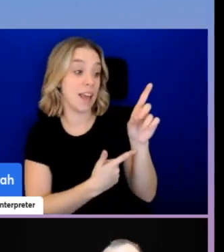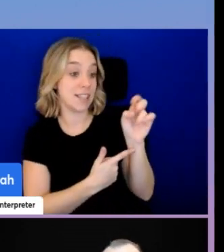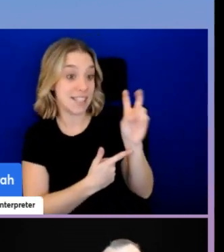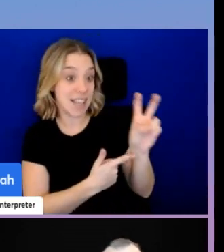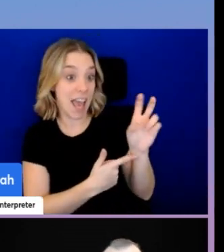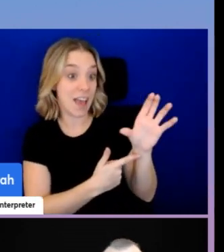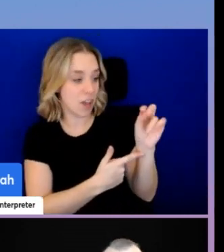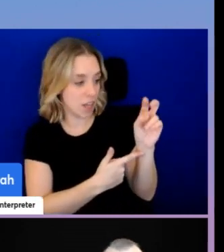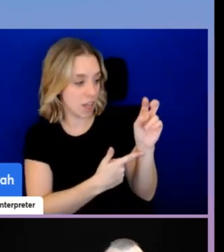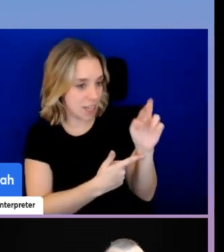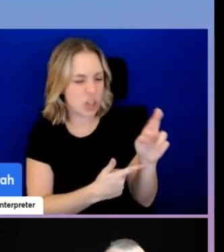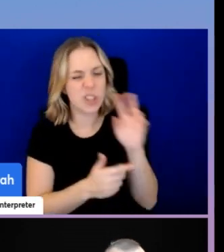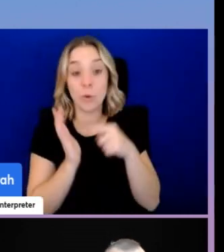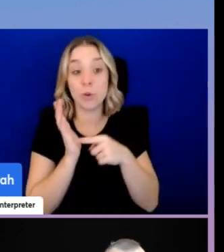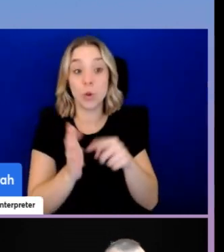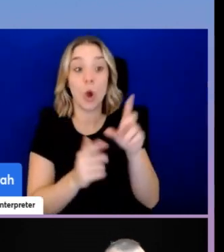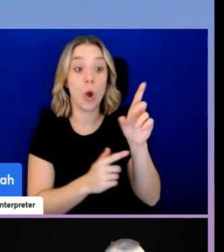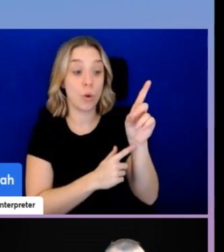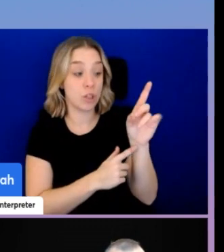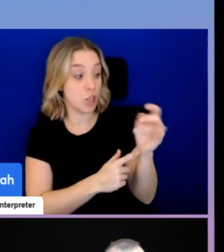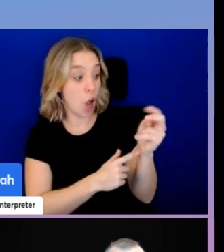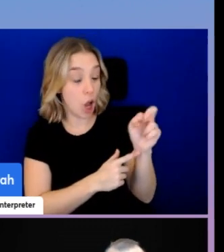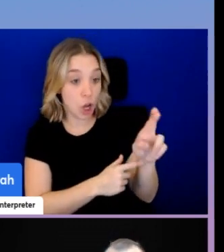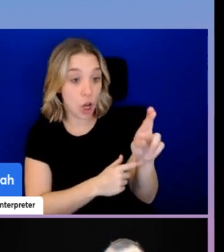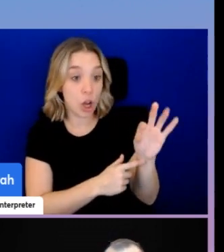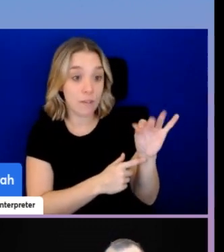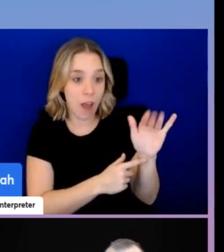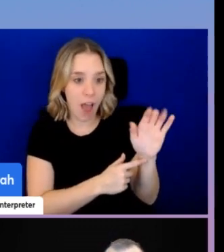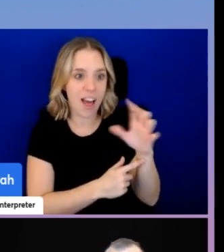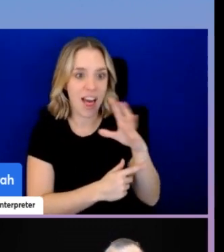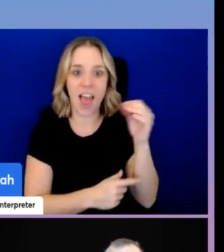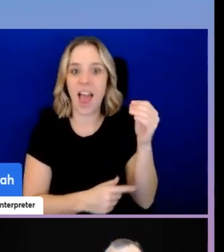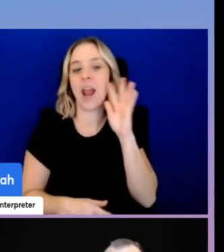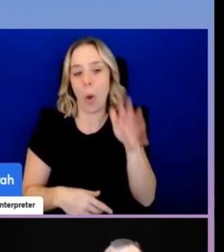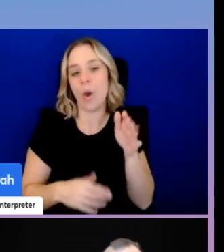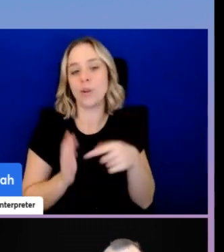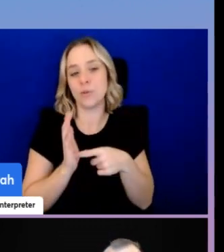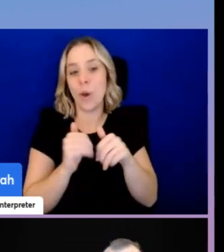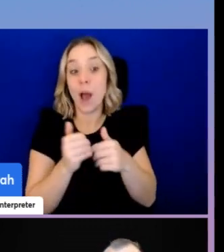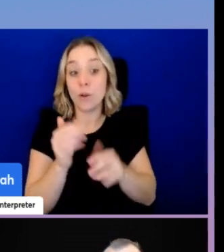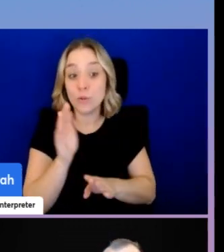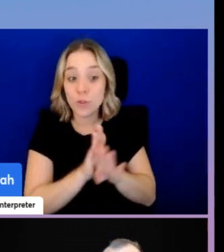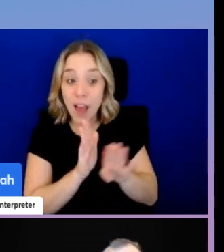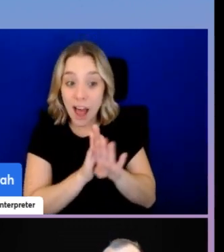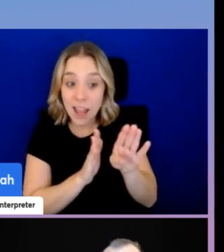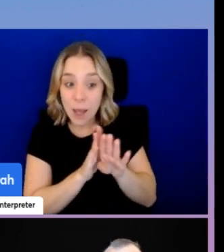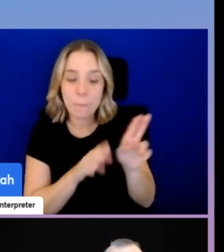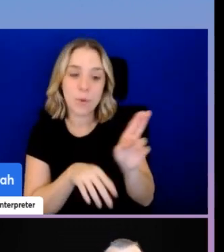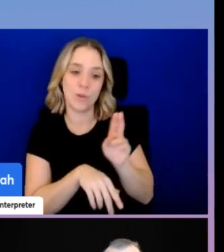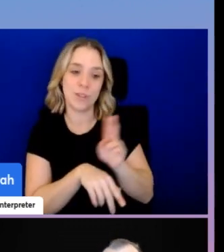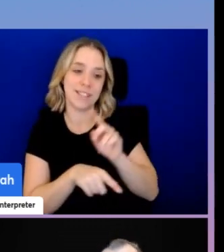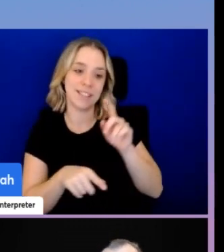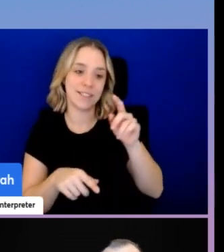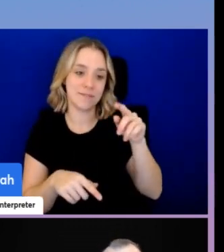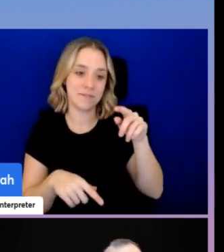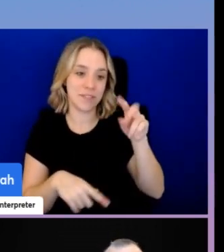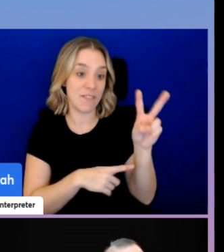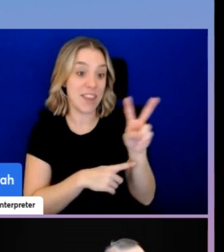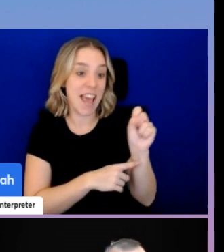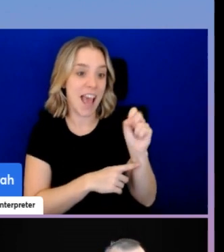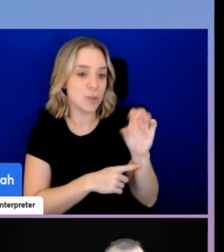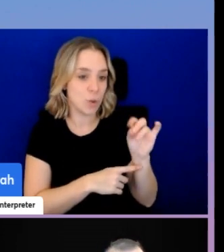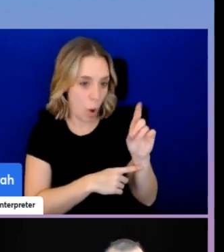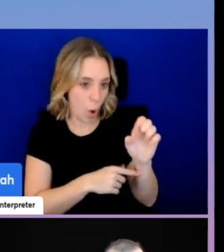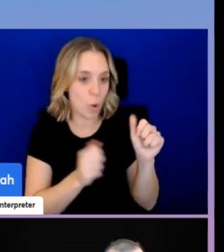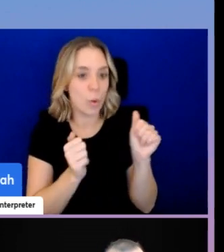you the Dockerfile, and I'll show you how to develop locally using the VSCode IDE with a dev